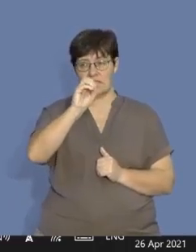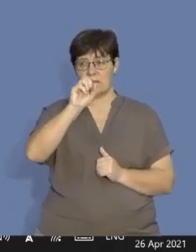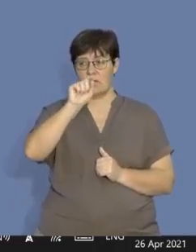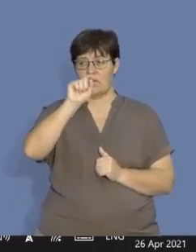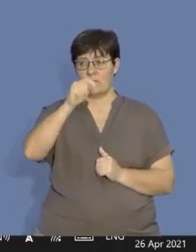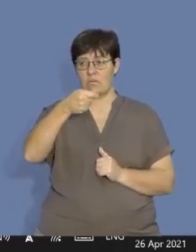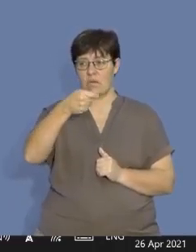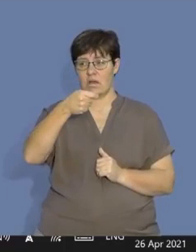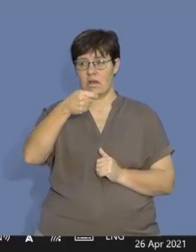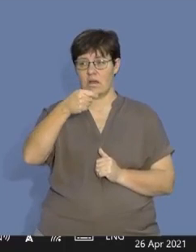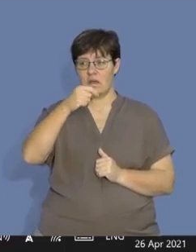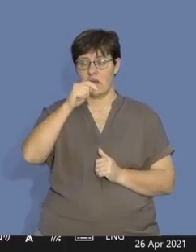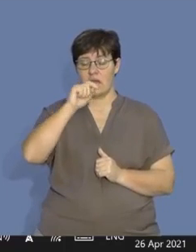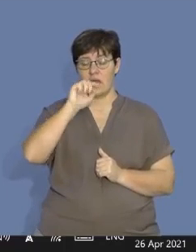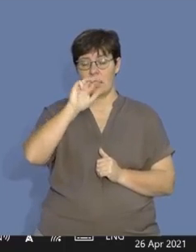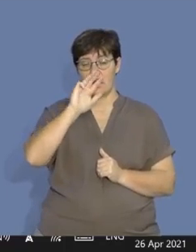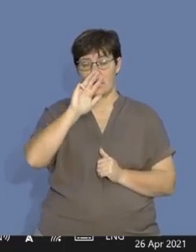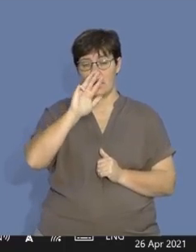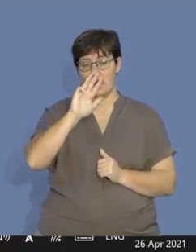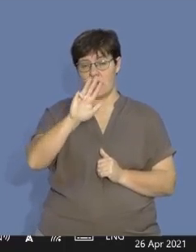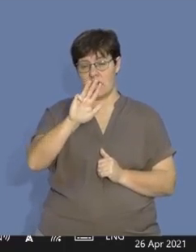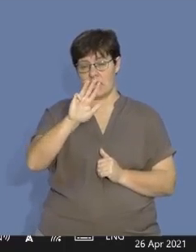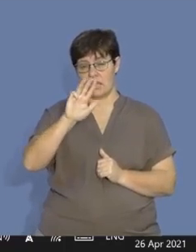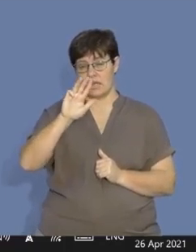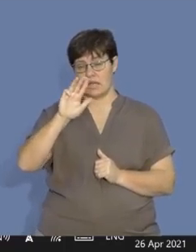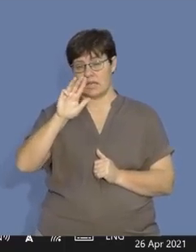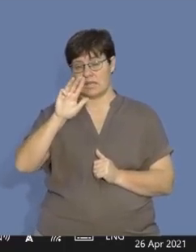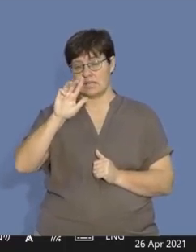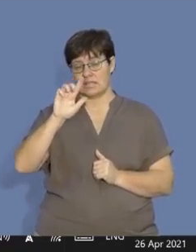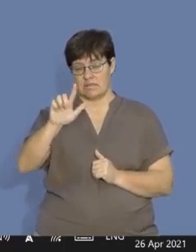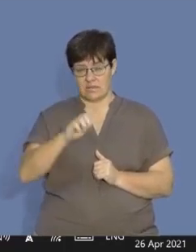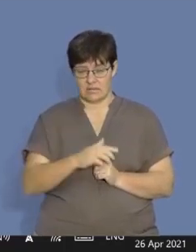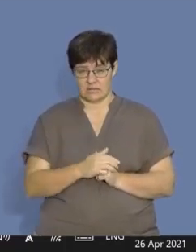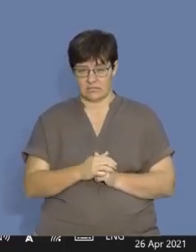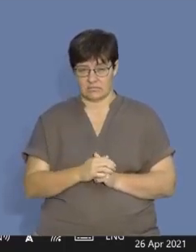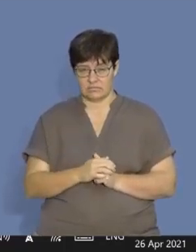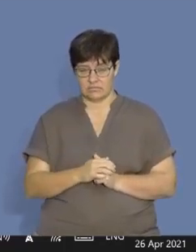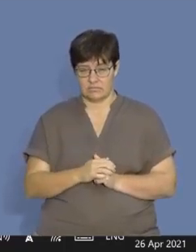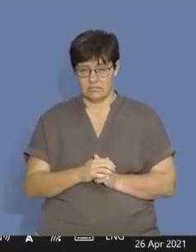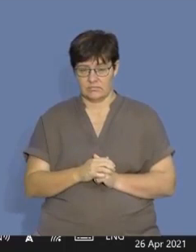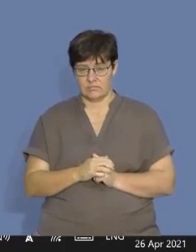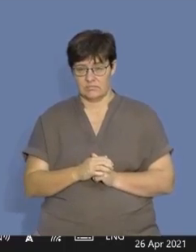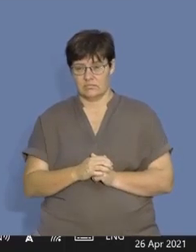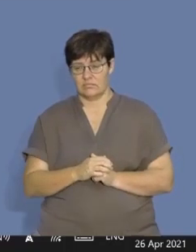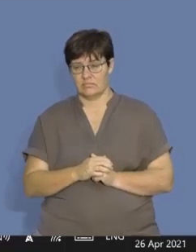And the amount of stock on hand in comparison to current assets,